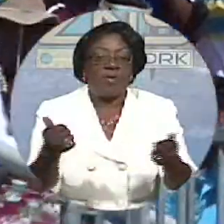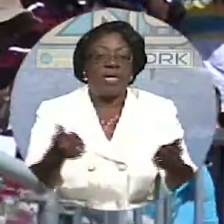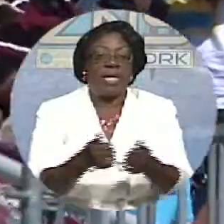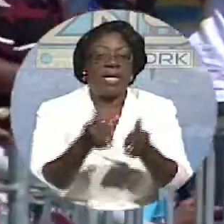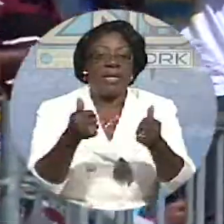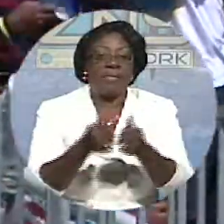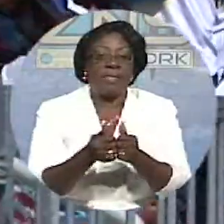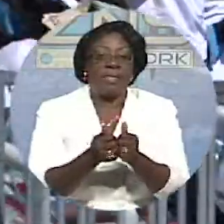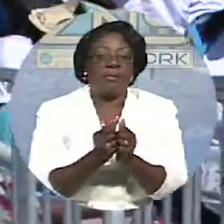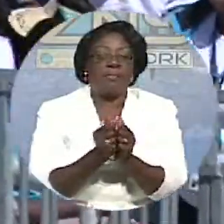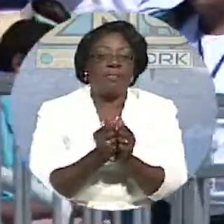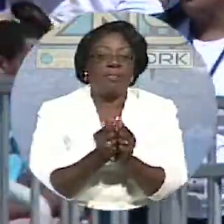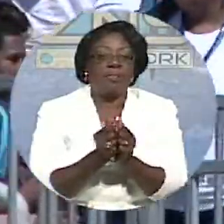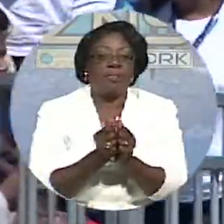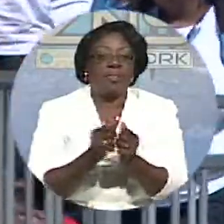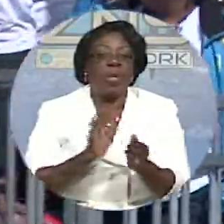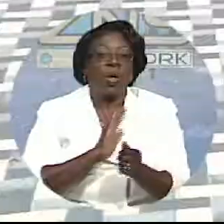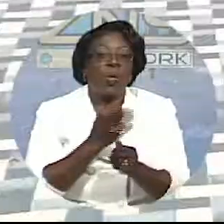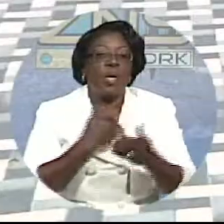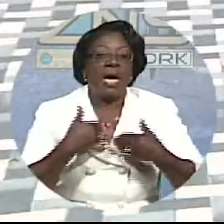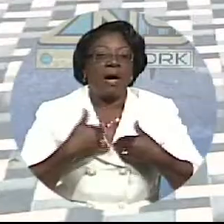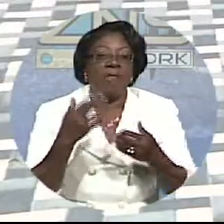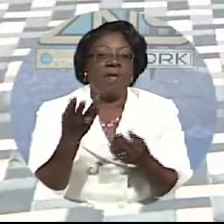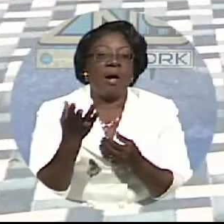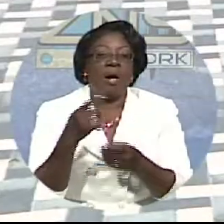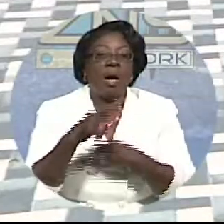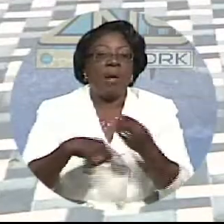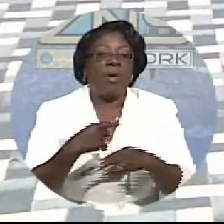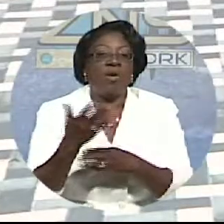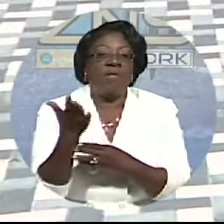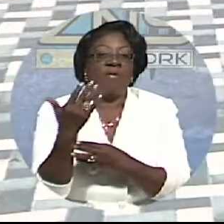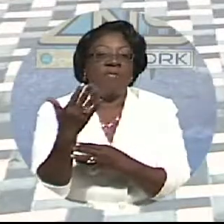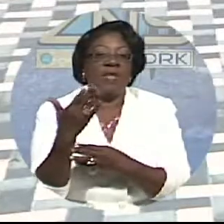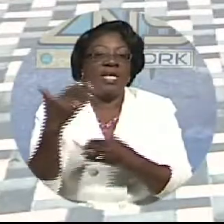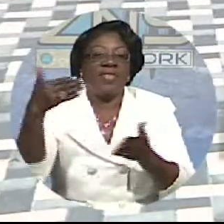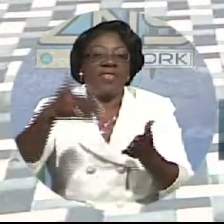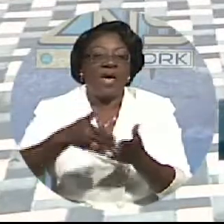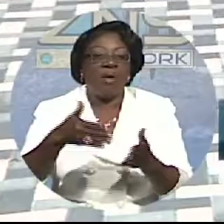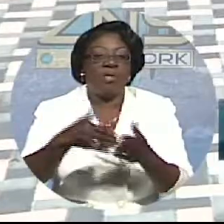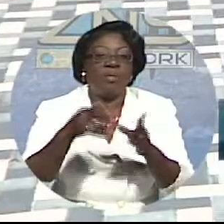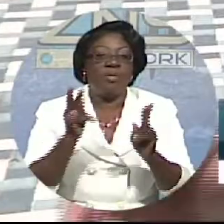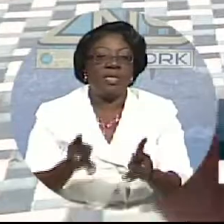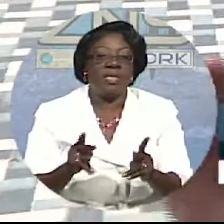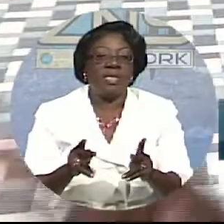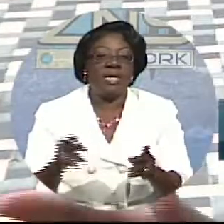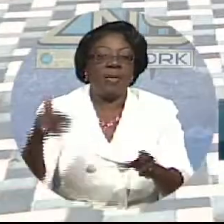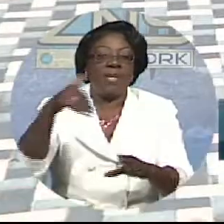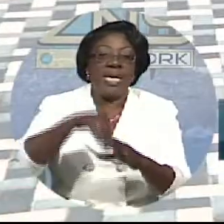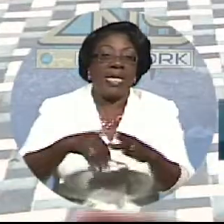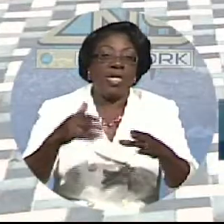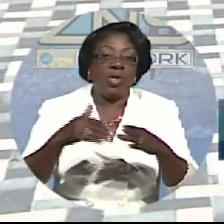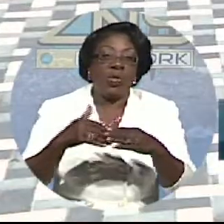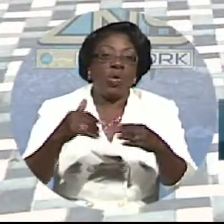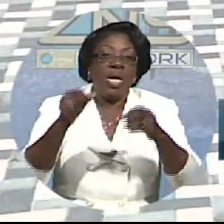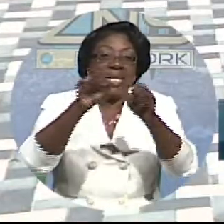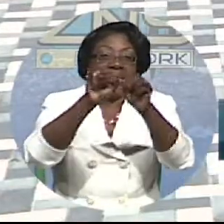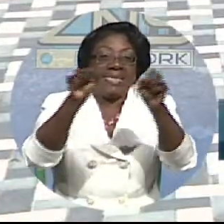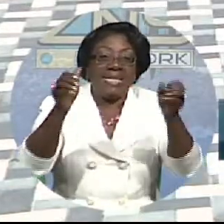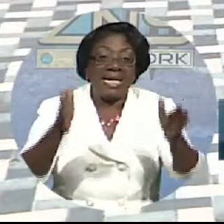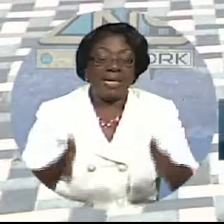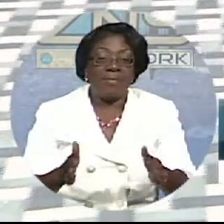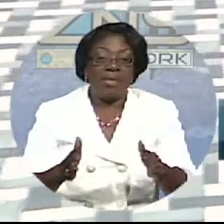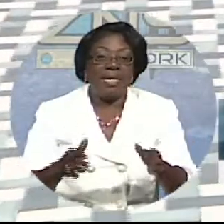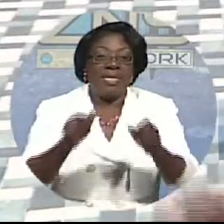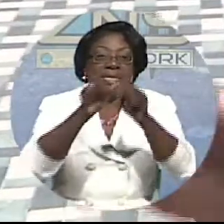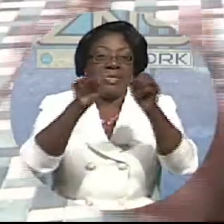so far. We have about 15,000 persons that can hold in the stadium, and the stadium has been packed throughout the entire sessions,